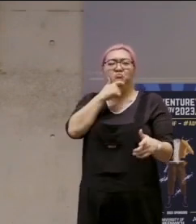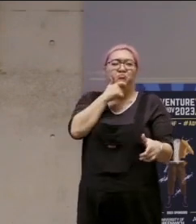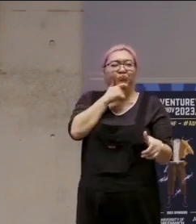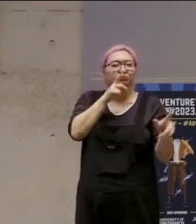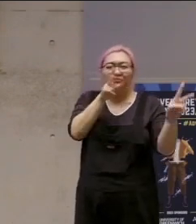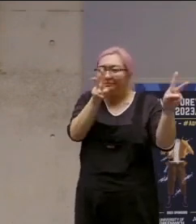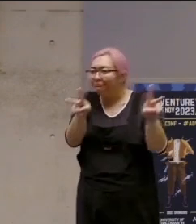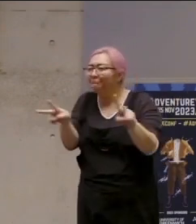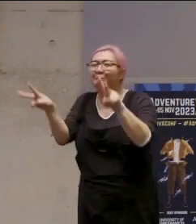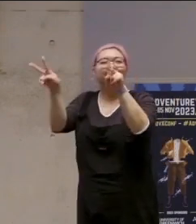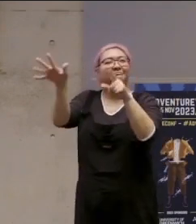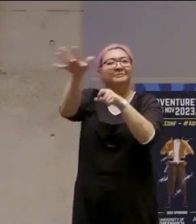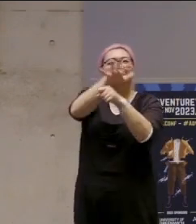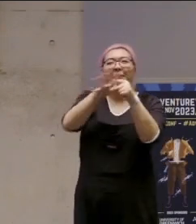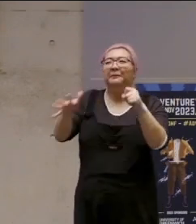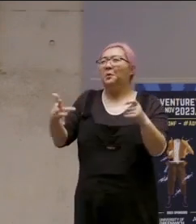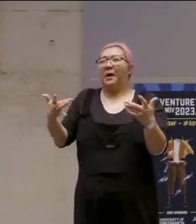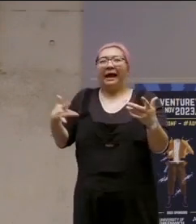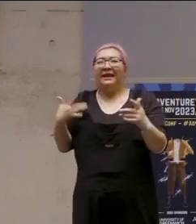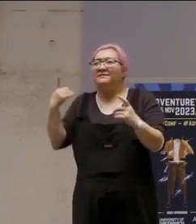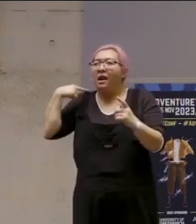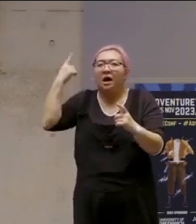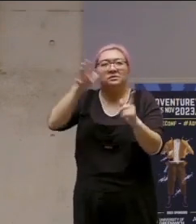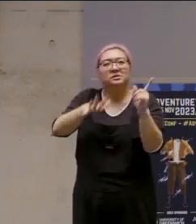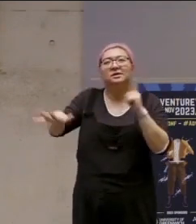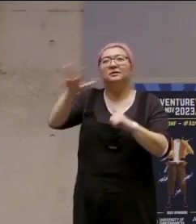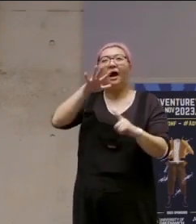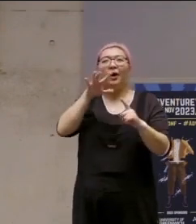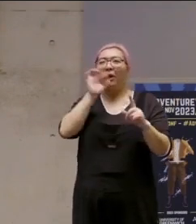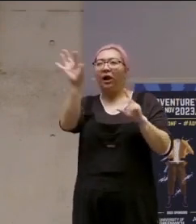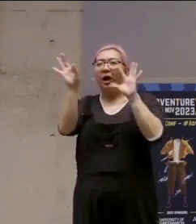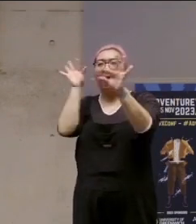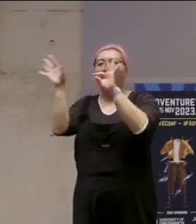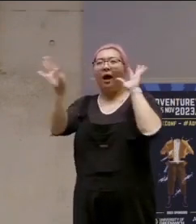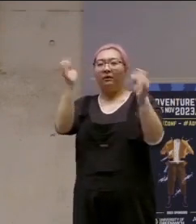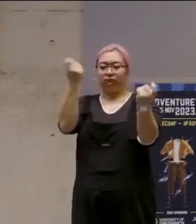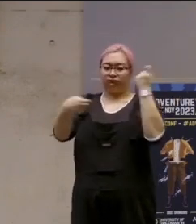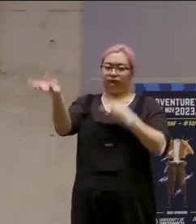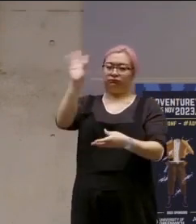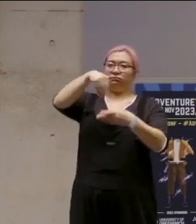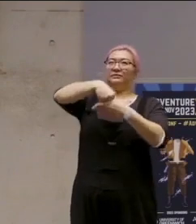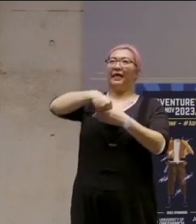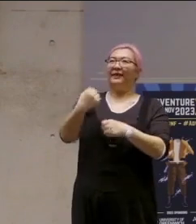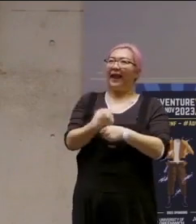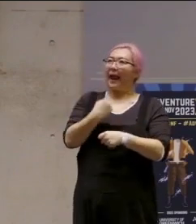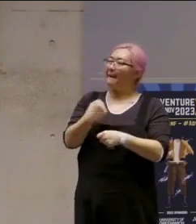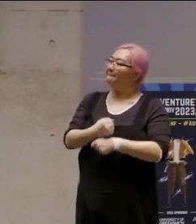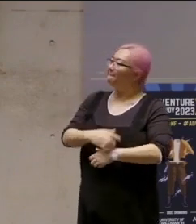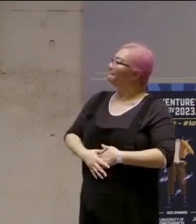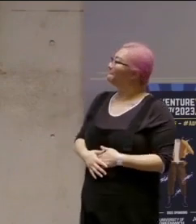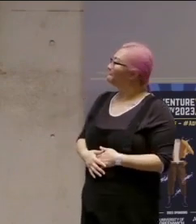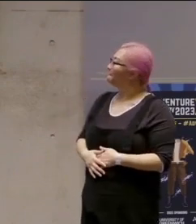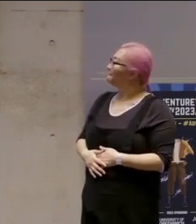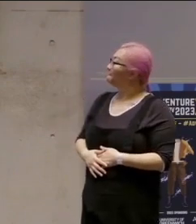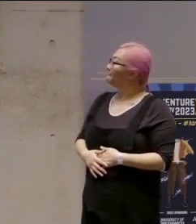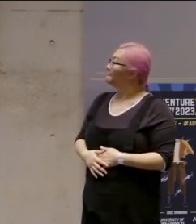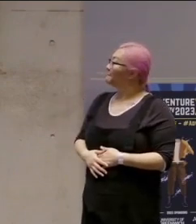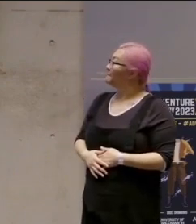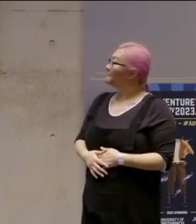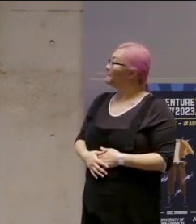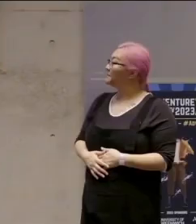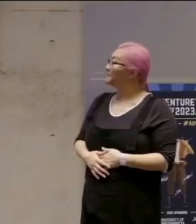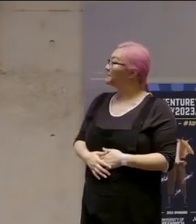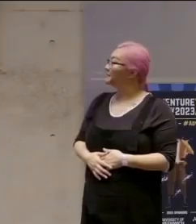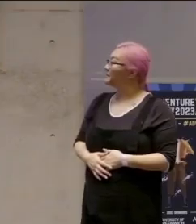know? I know that, I'm not sure if anyone here like buys plantain, but like plantain, prices keep going up. So I'm like,